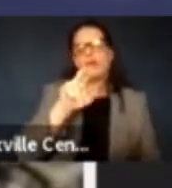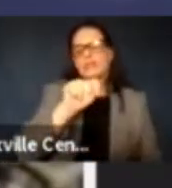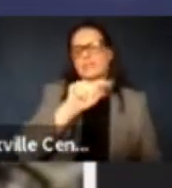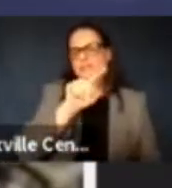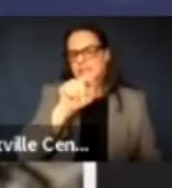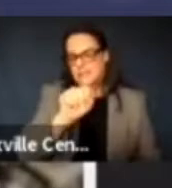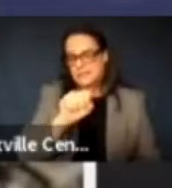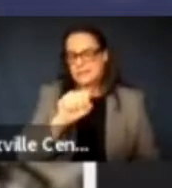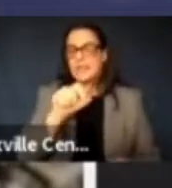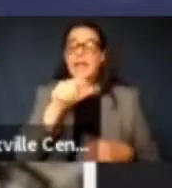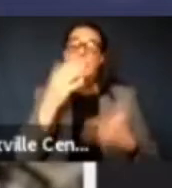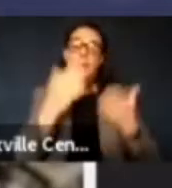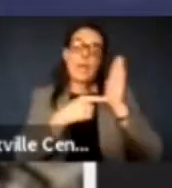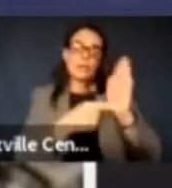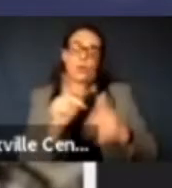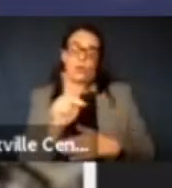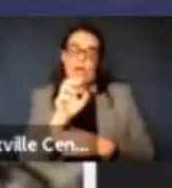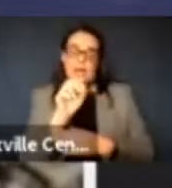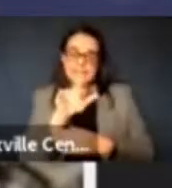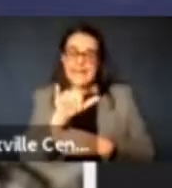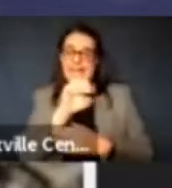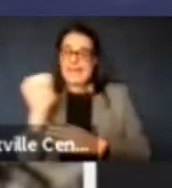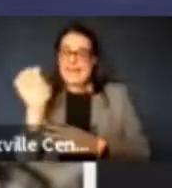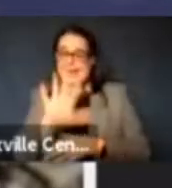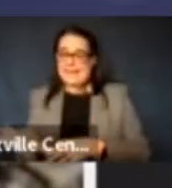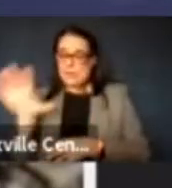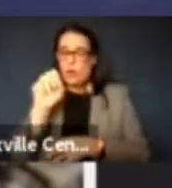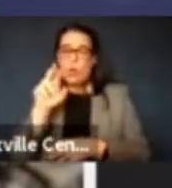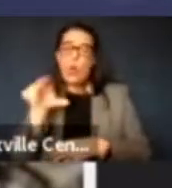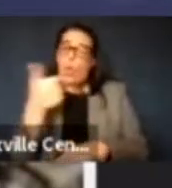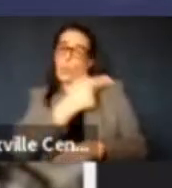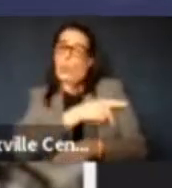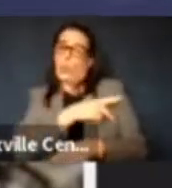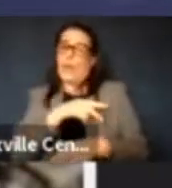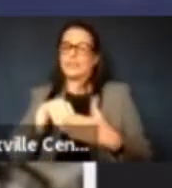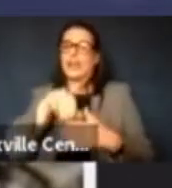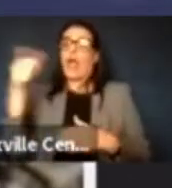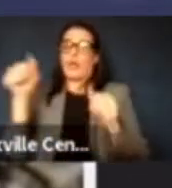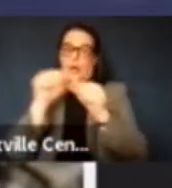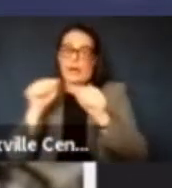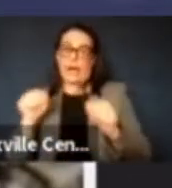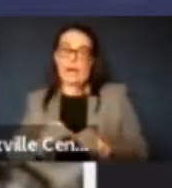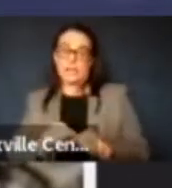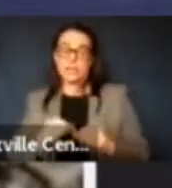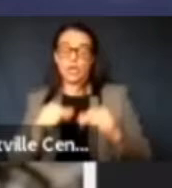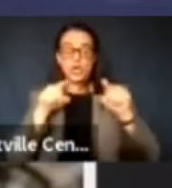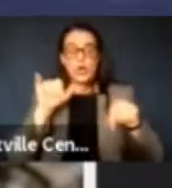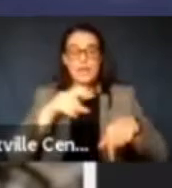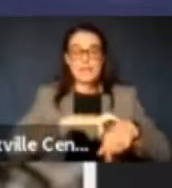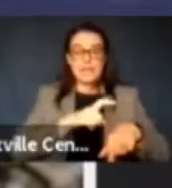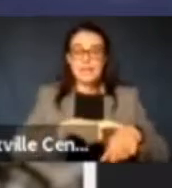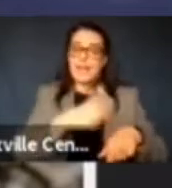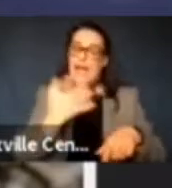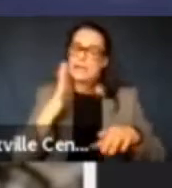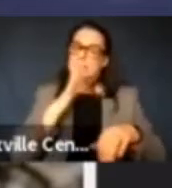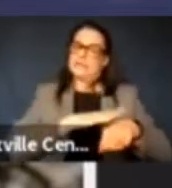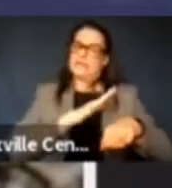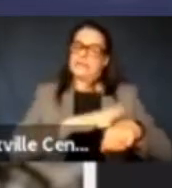County, the East region, or patients from other jurisdictions. During this time period, flags were noted for positive